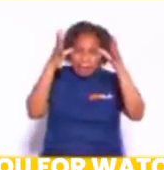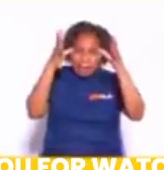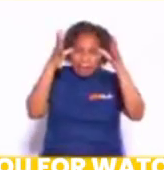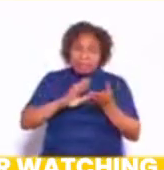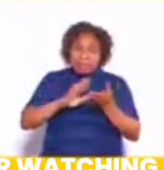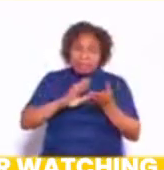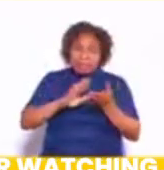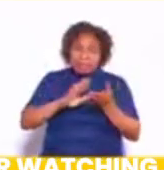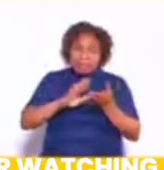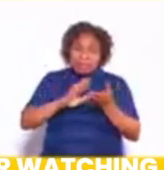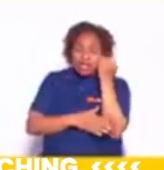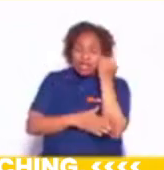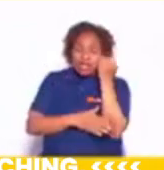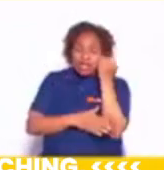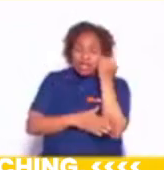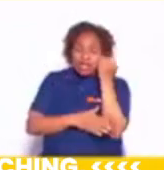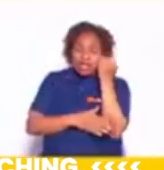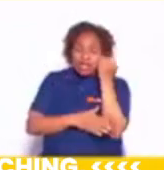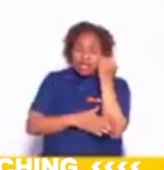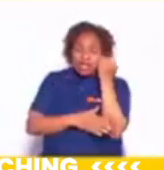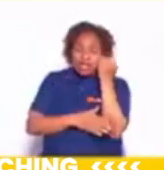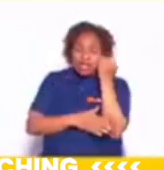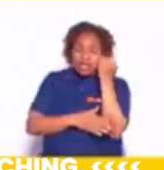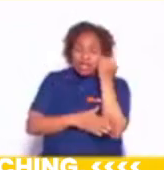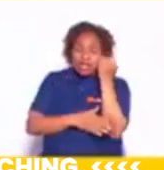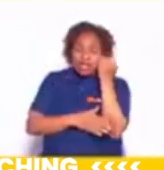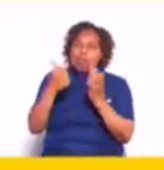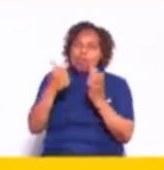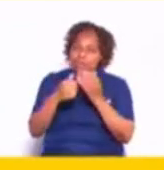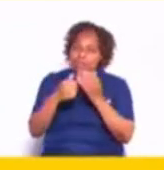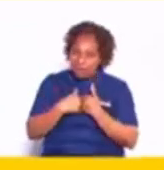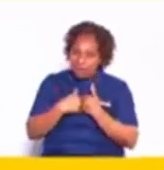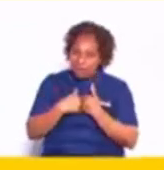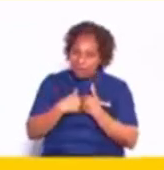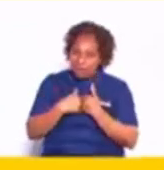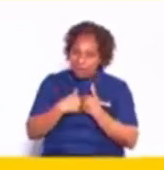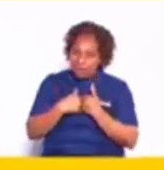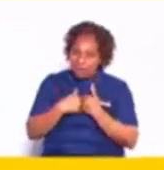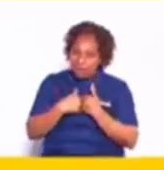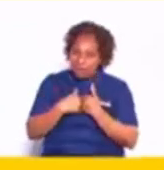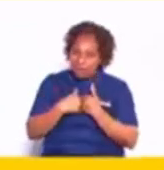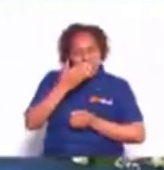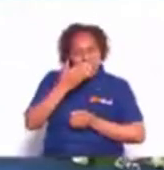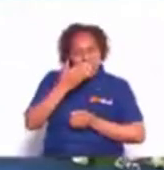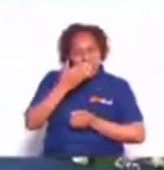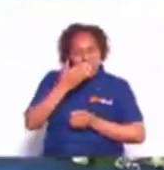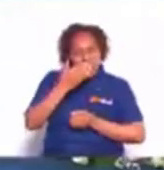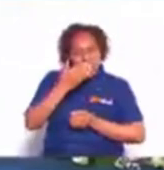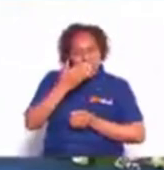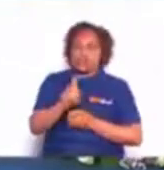or rescue one that is already in trouble? They needed to answer these questions.